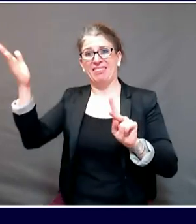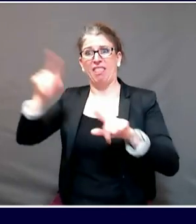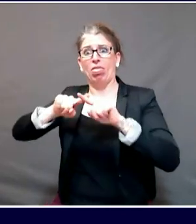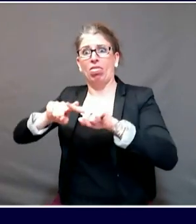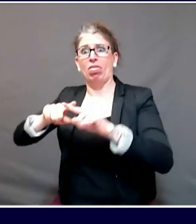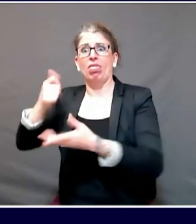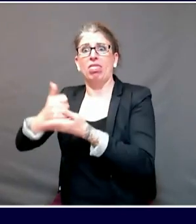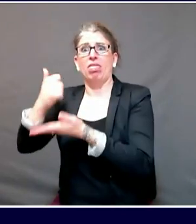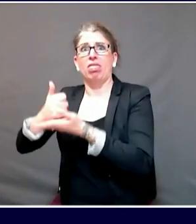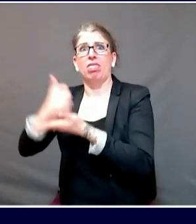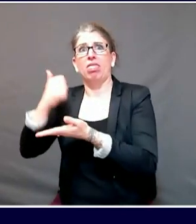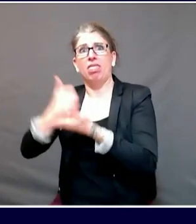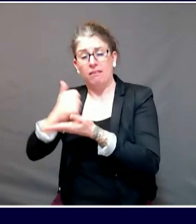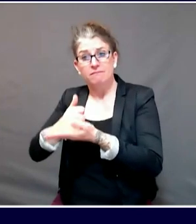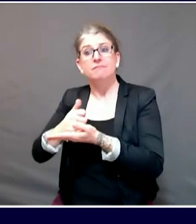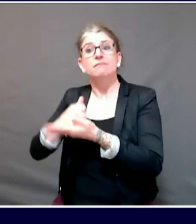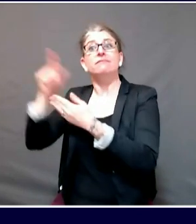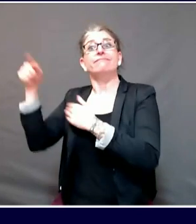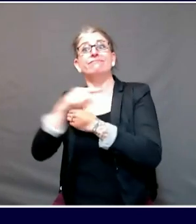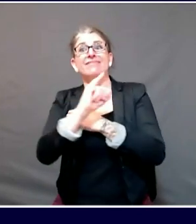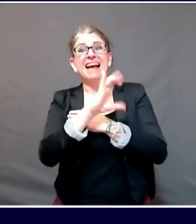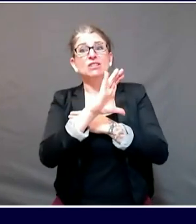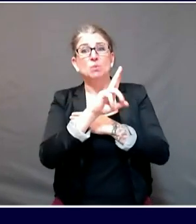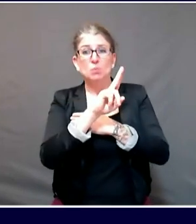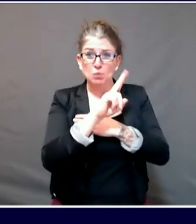Of our cases,